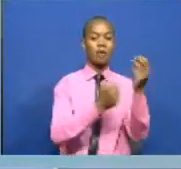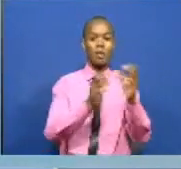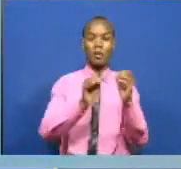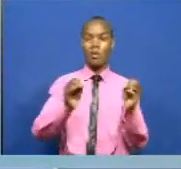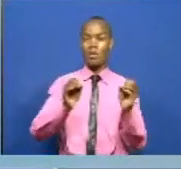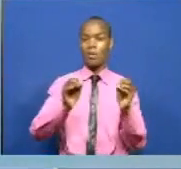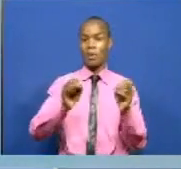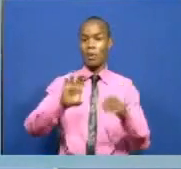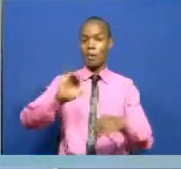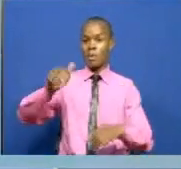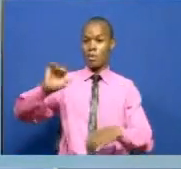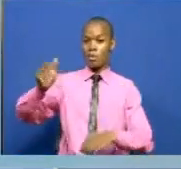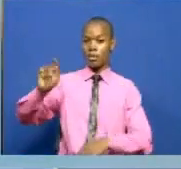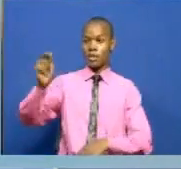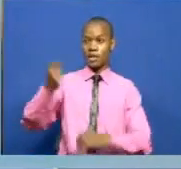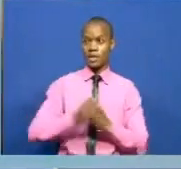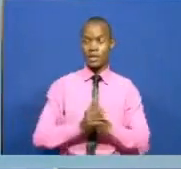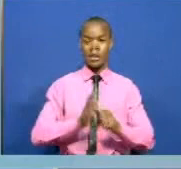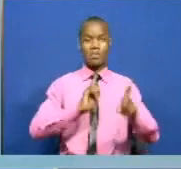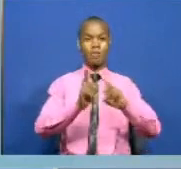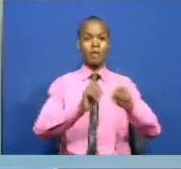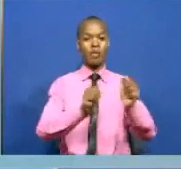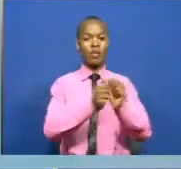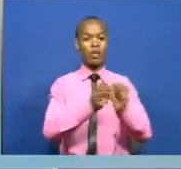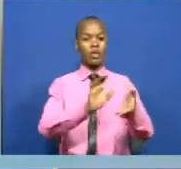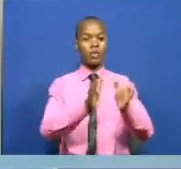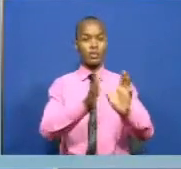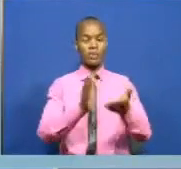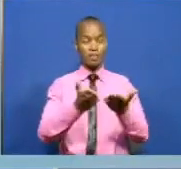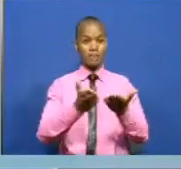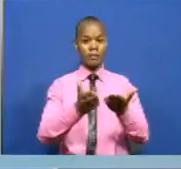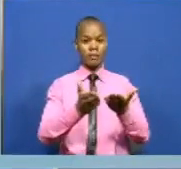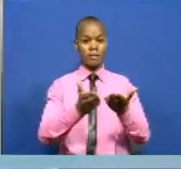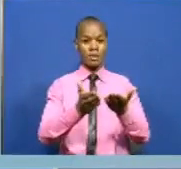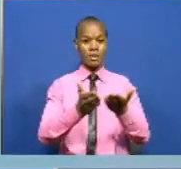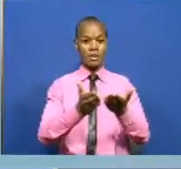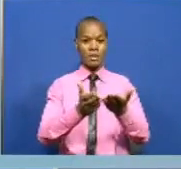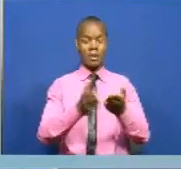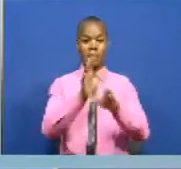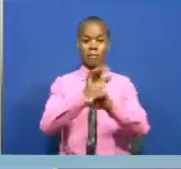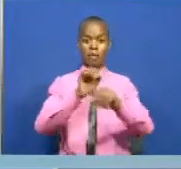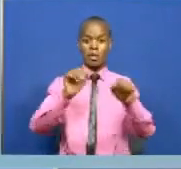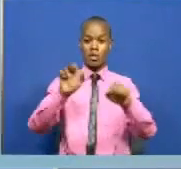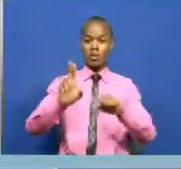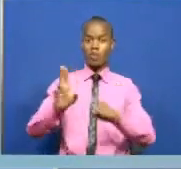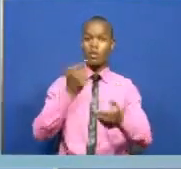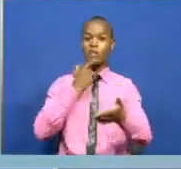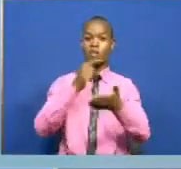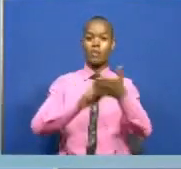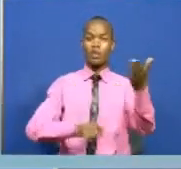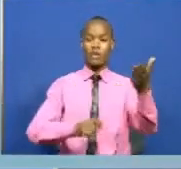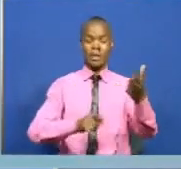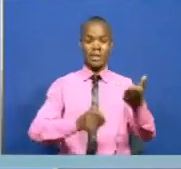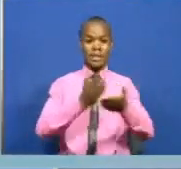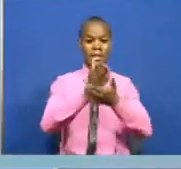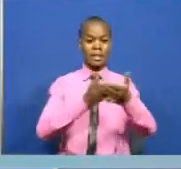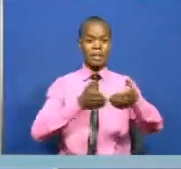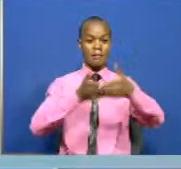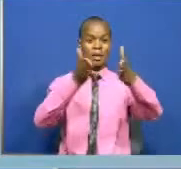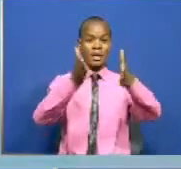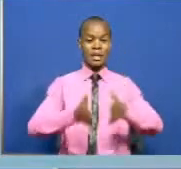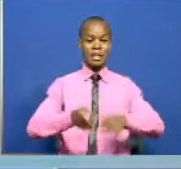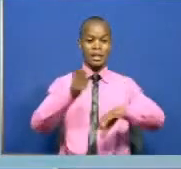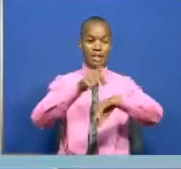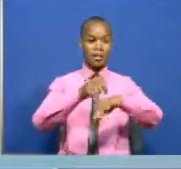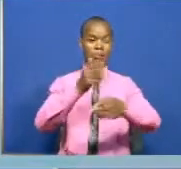Speaking during an interview with local radio stations, President Kenyatta instead blamed a section of politicians in the region of